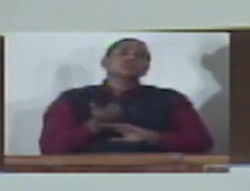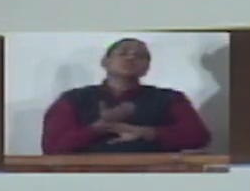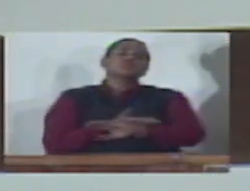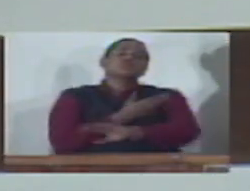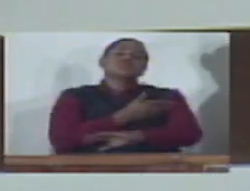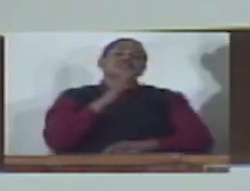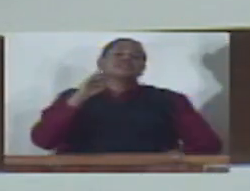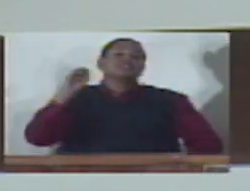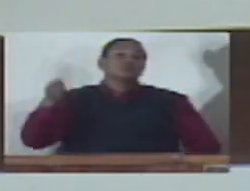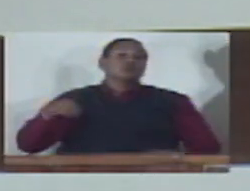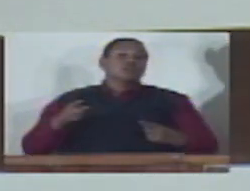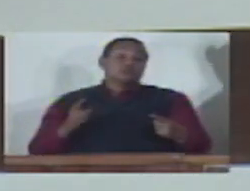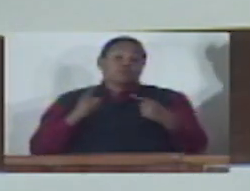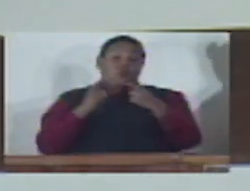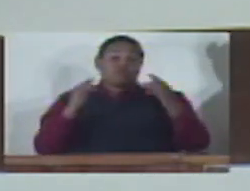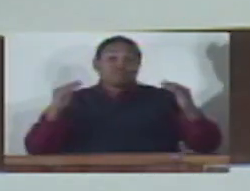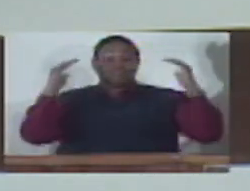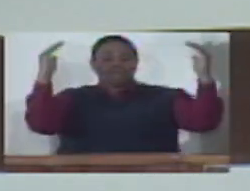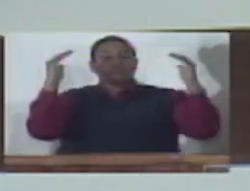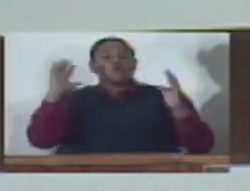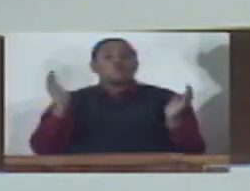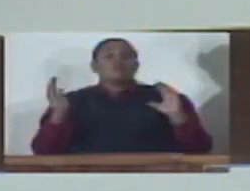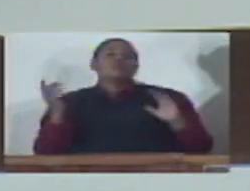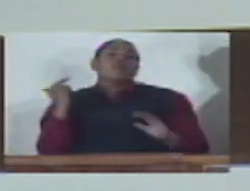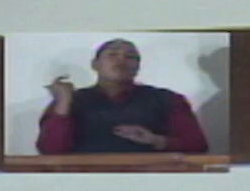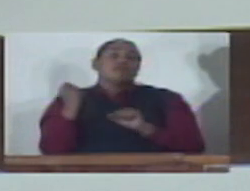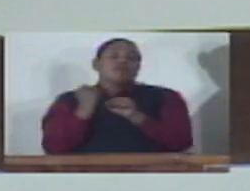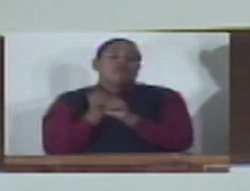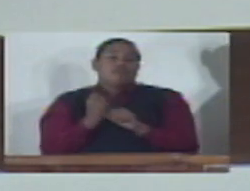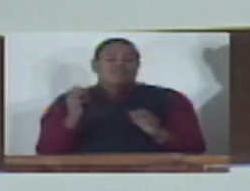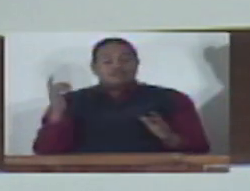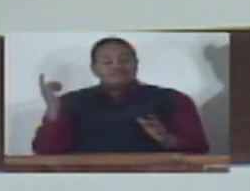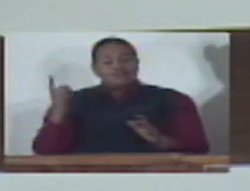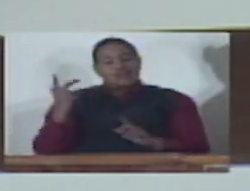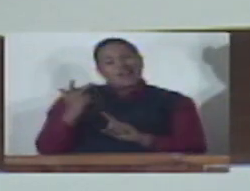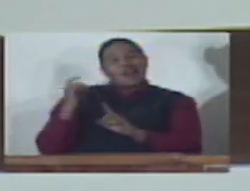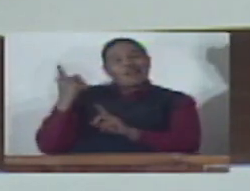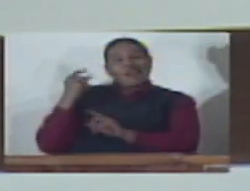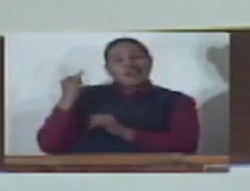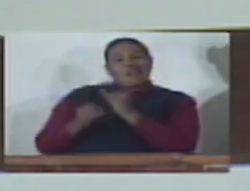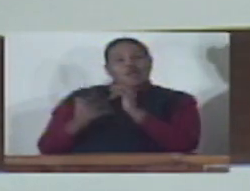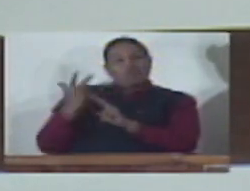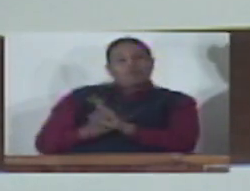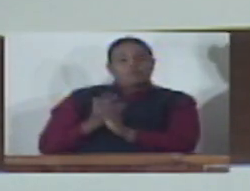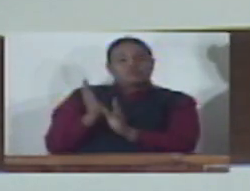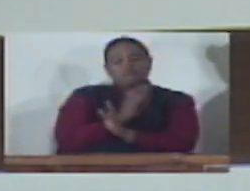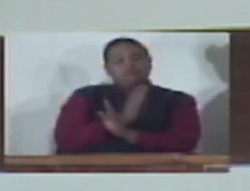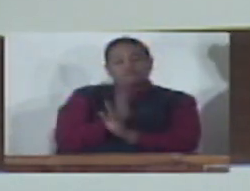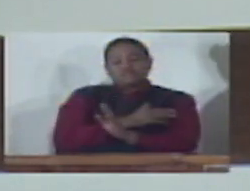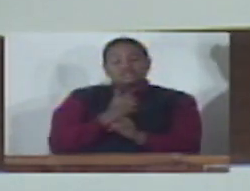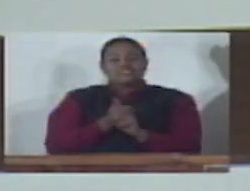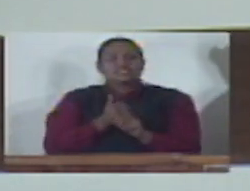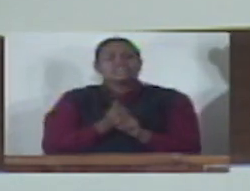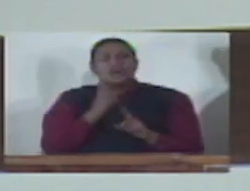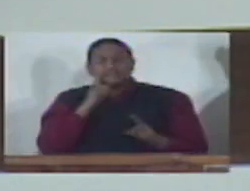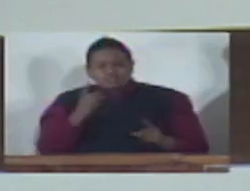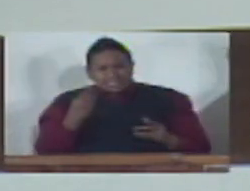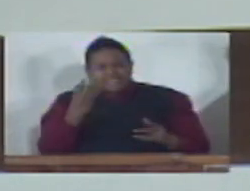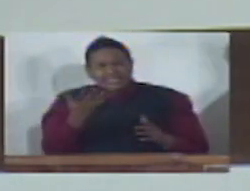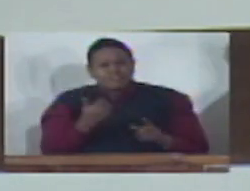points when compared to the previous term. The overall statistics on the case clearance rate gives